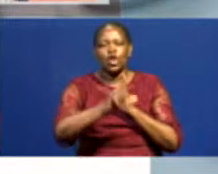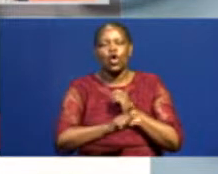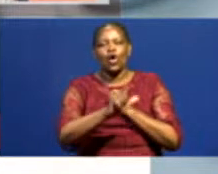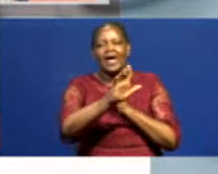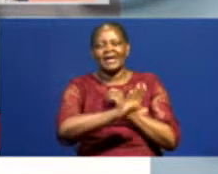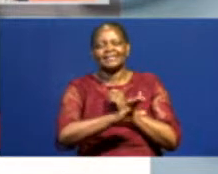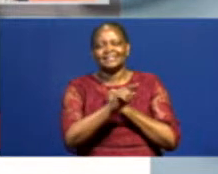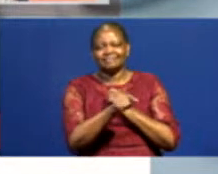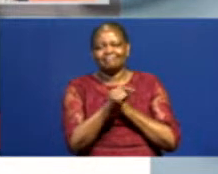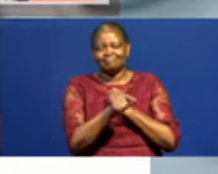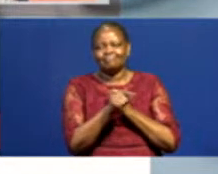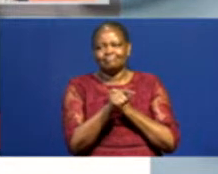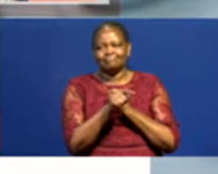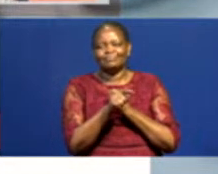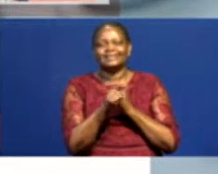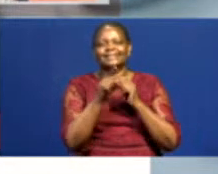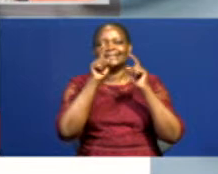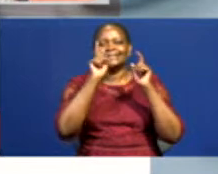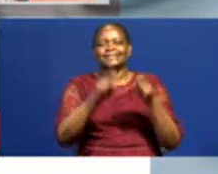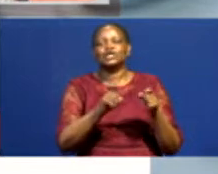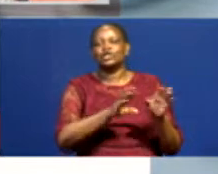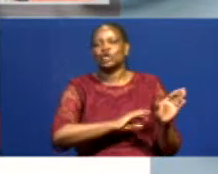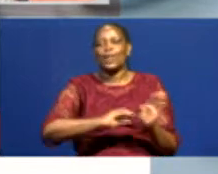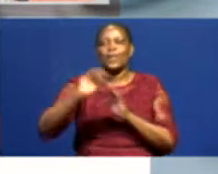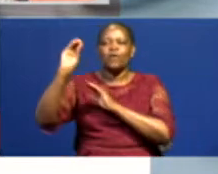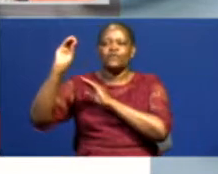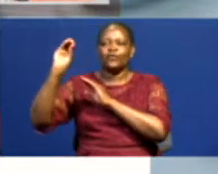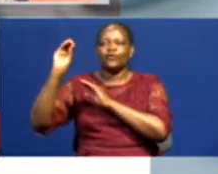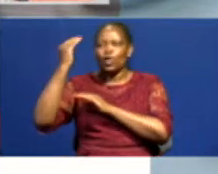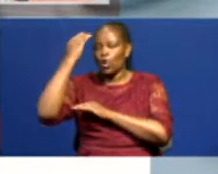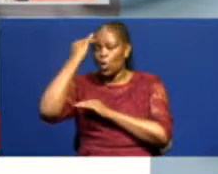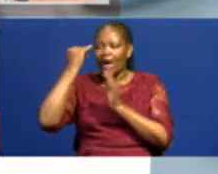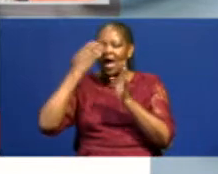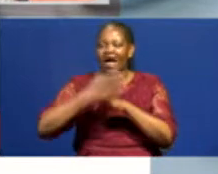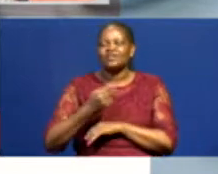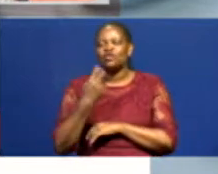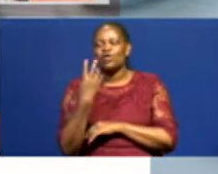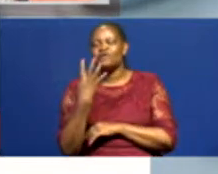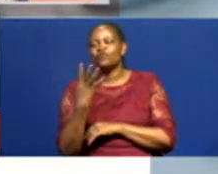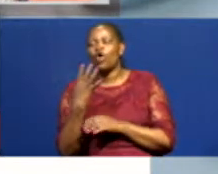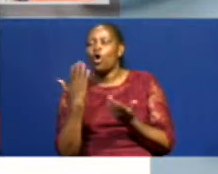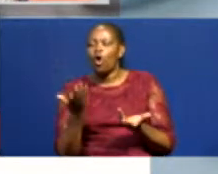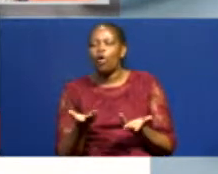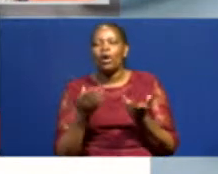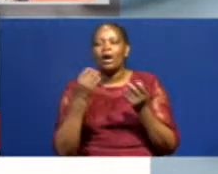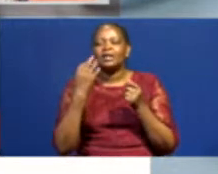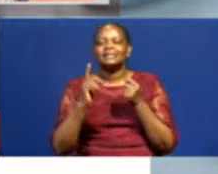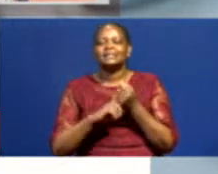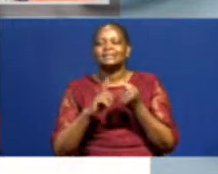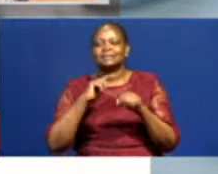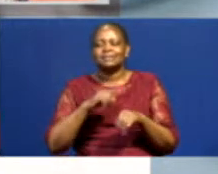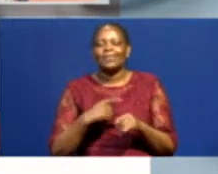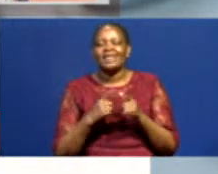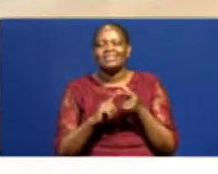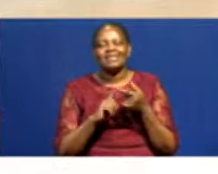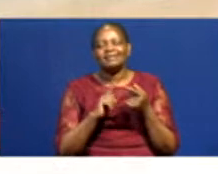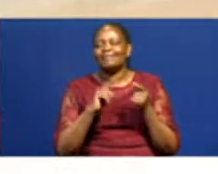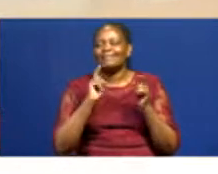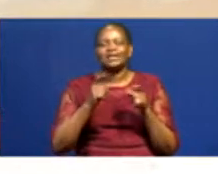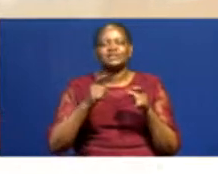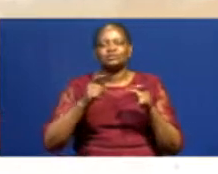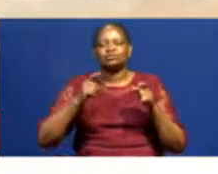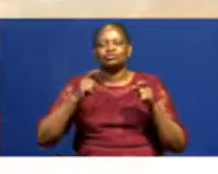mean that is Tana Delta, they need to move, because definitely after 24 or 36 hours, they'll definitely have the same effect.